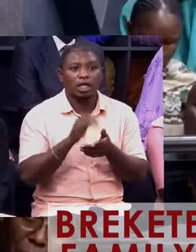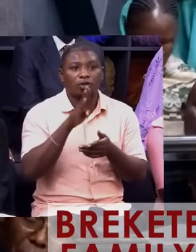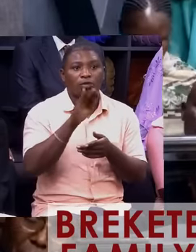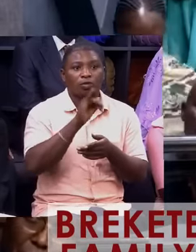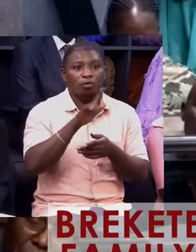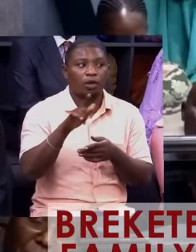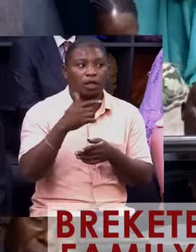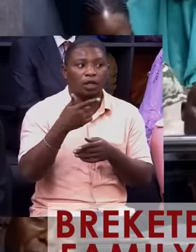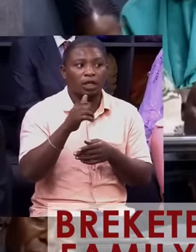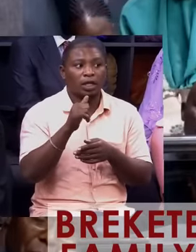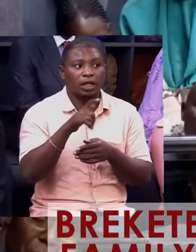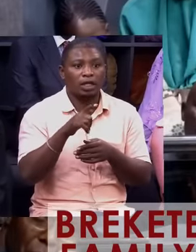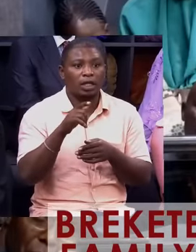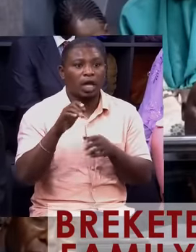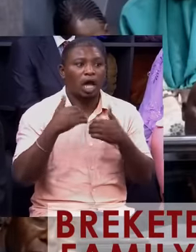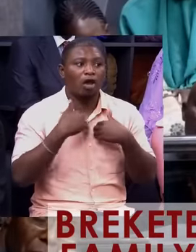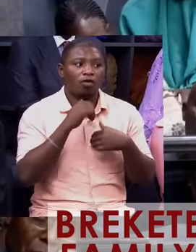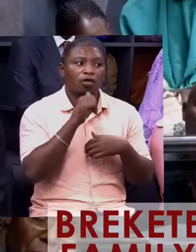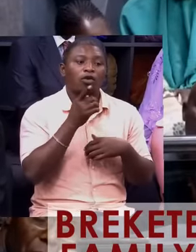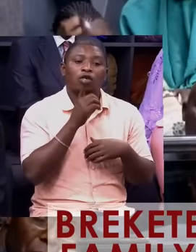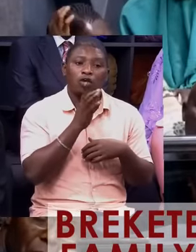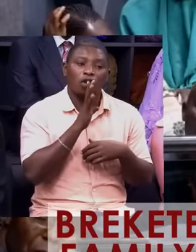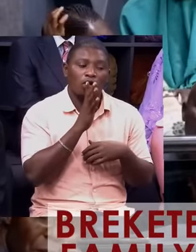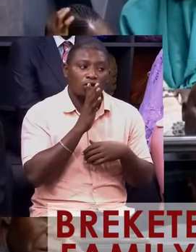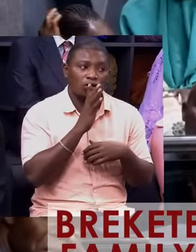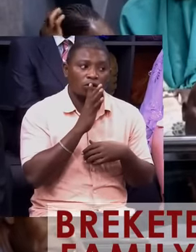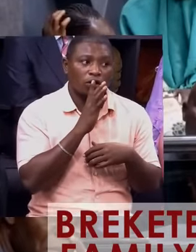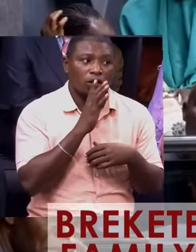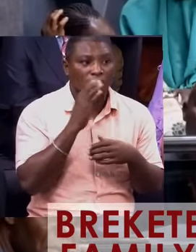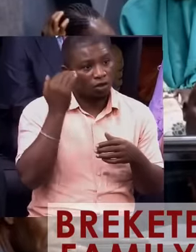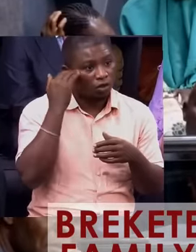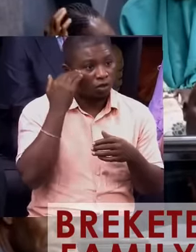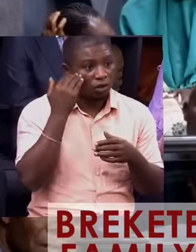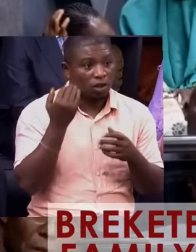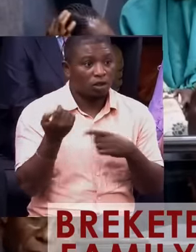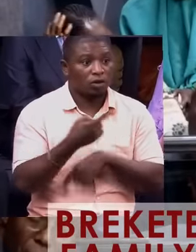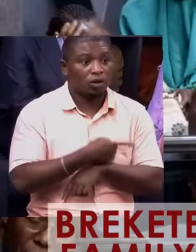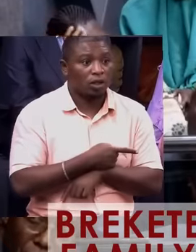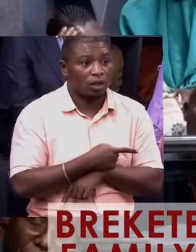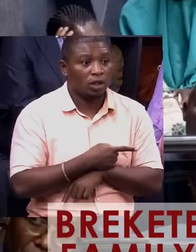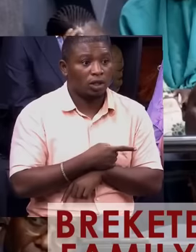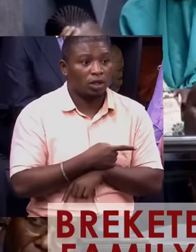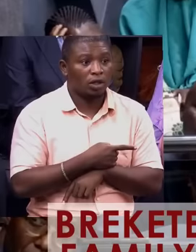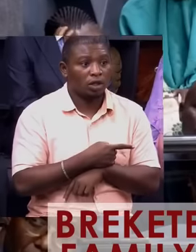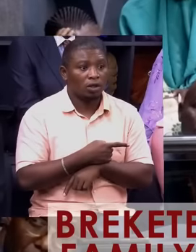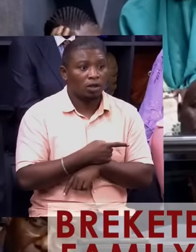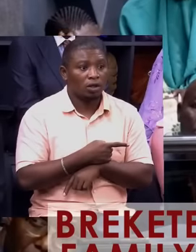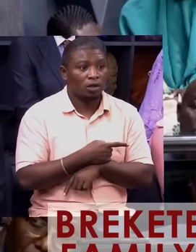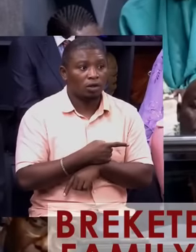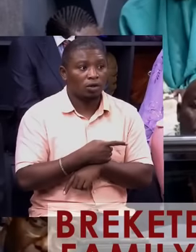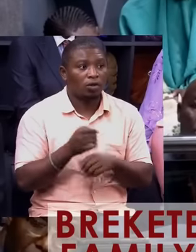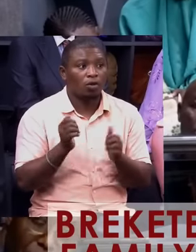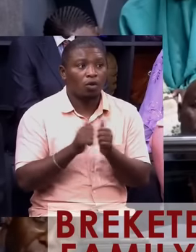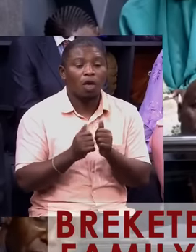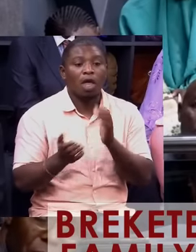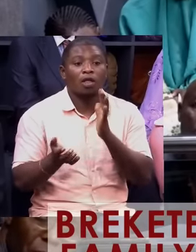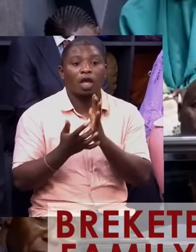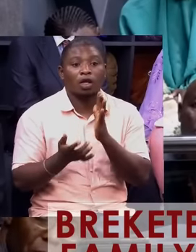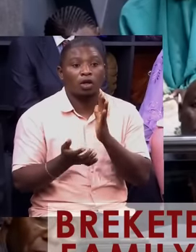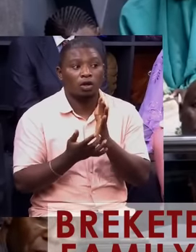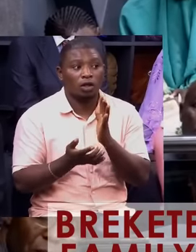inside they come put billgates picture in and out you know say these days is with um with with